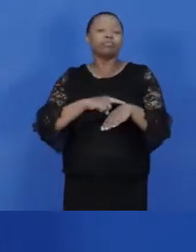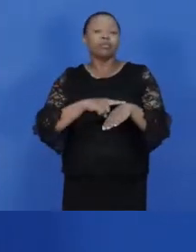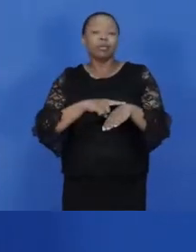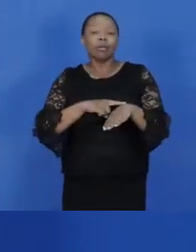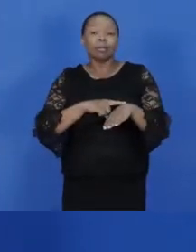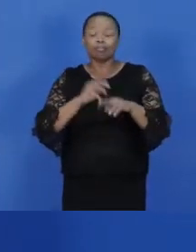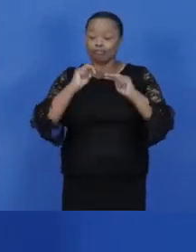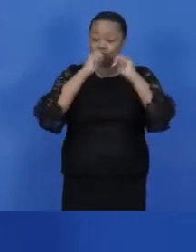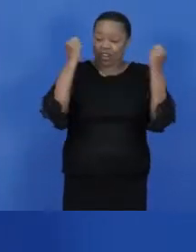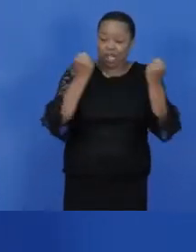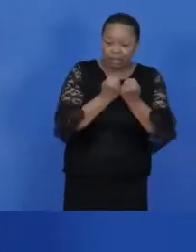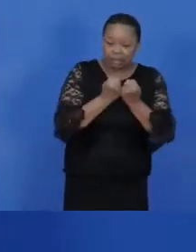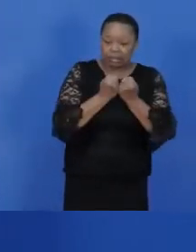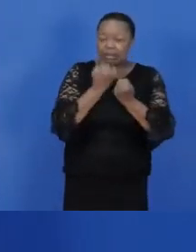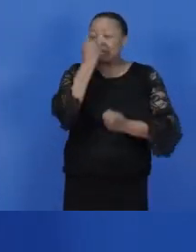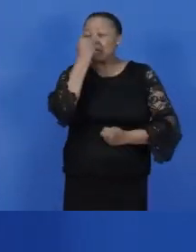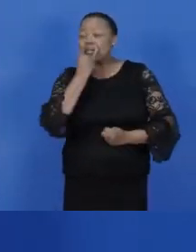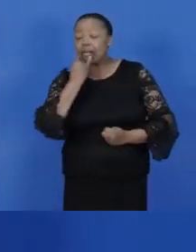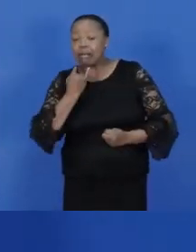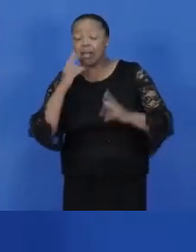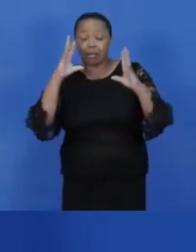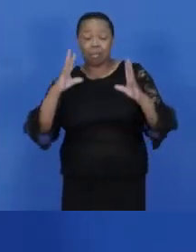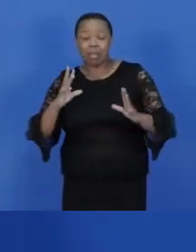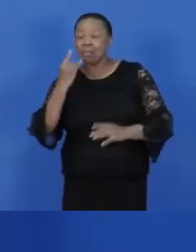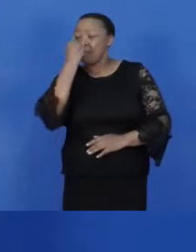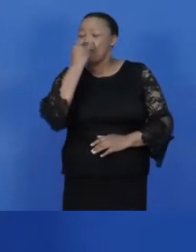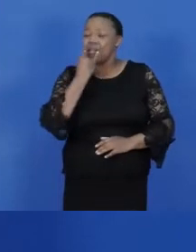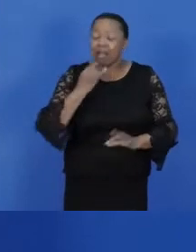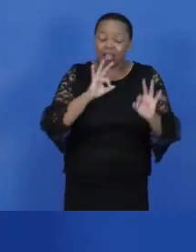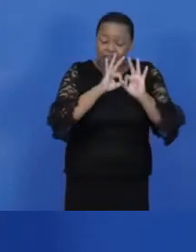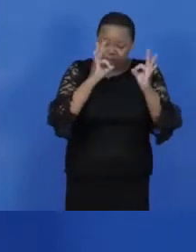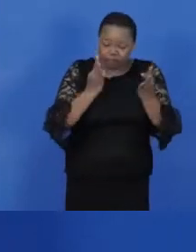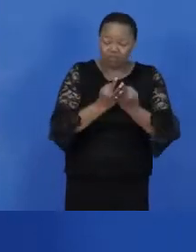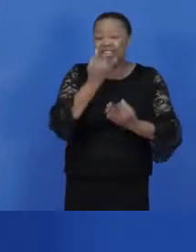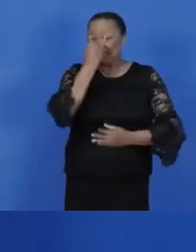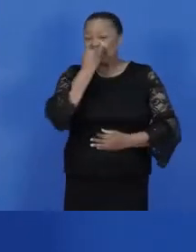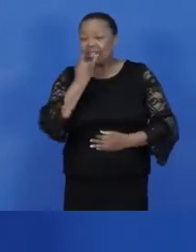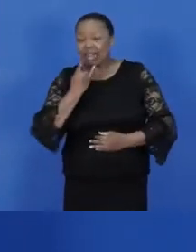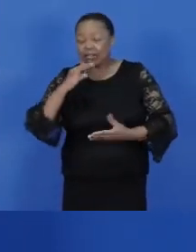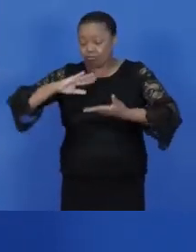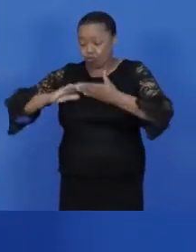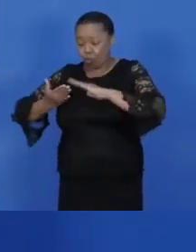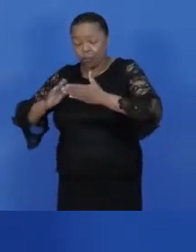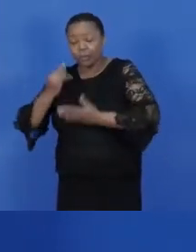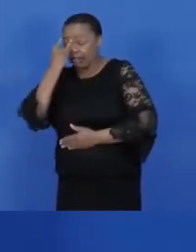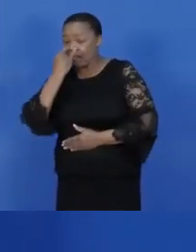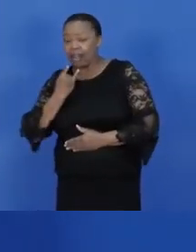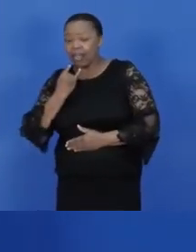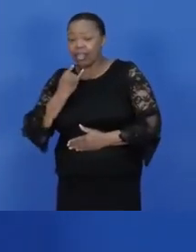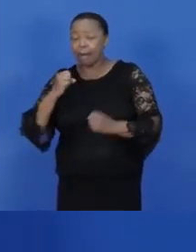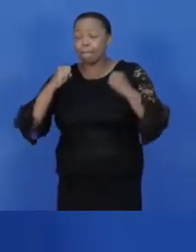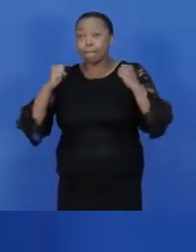particular time, as the nation is crying, as your people are crying, as families are crying, as communities